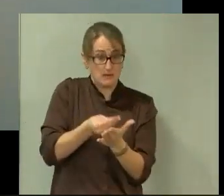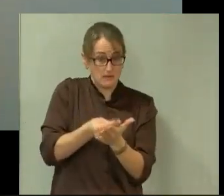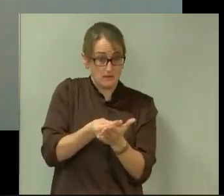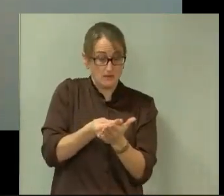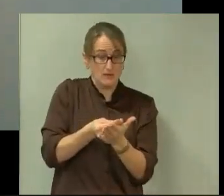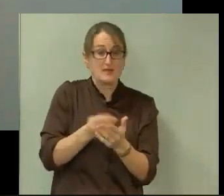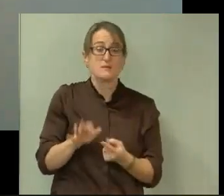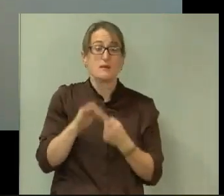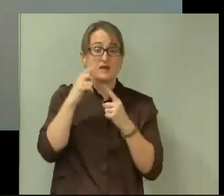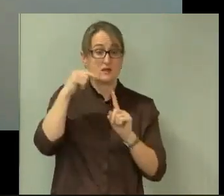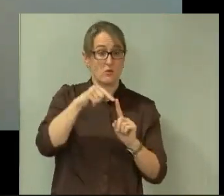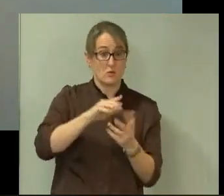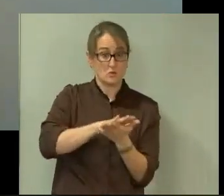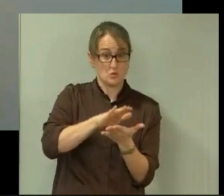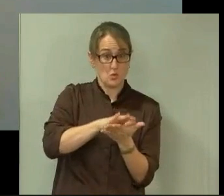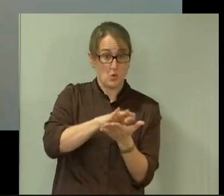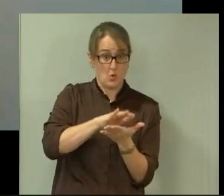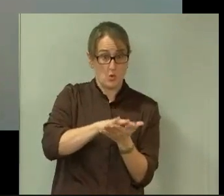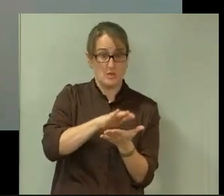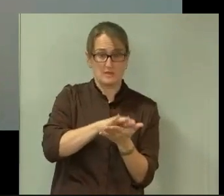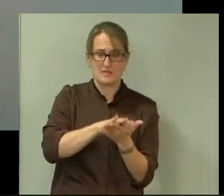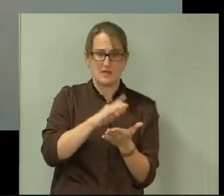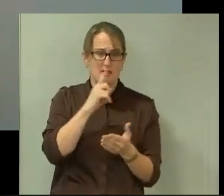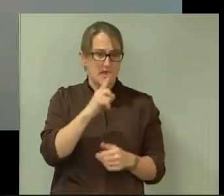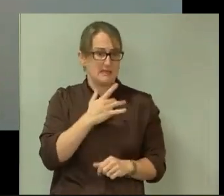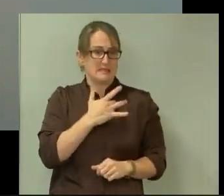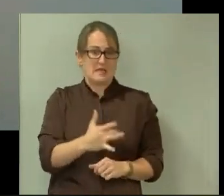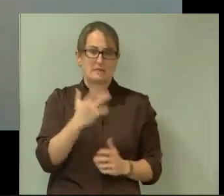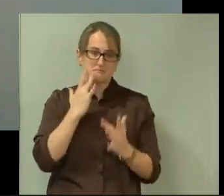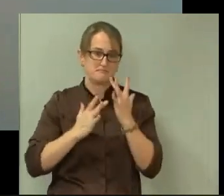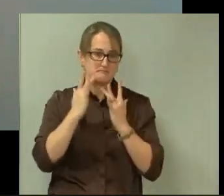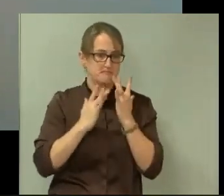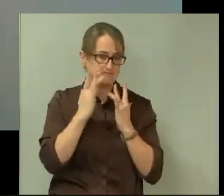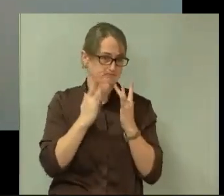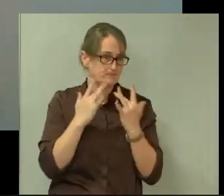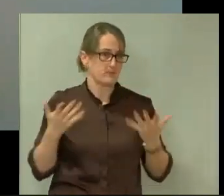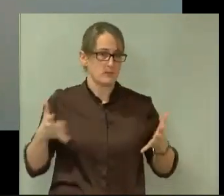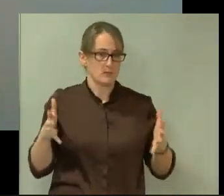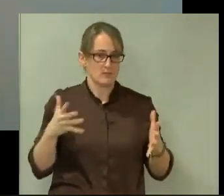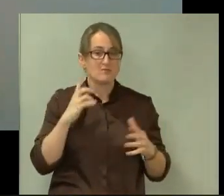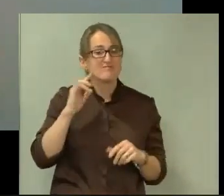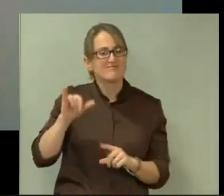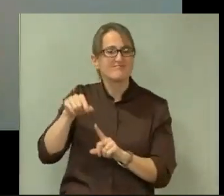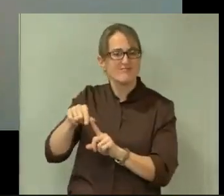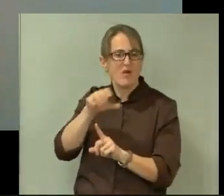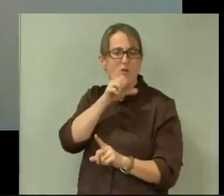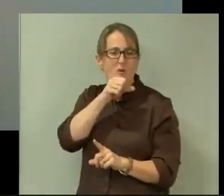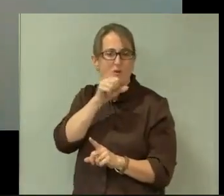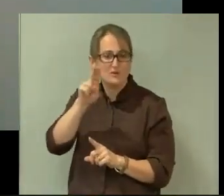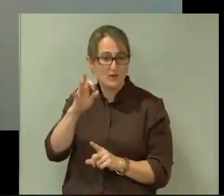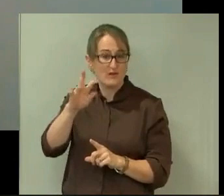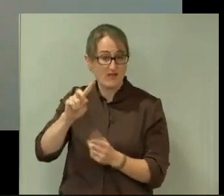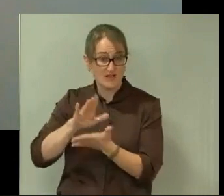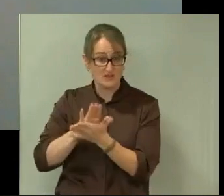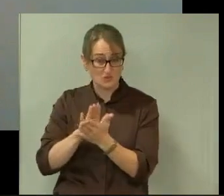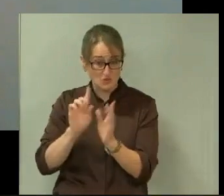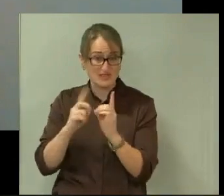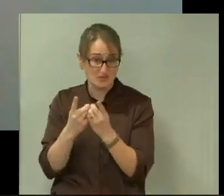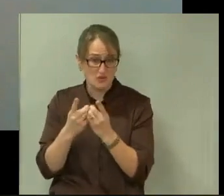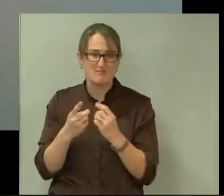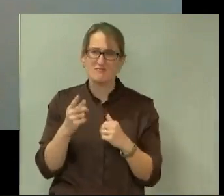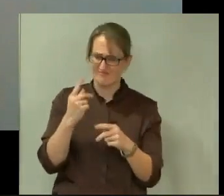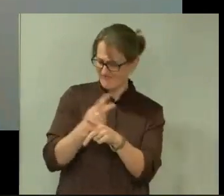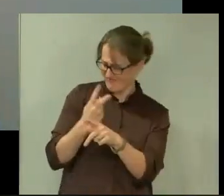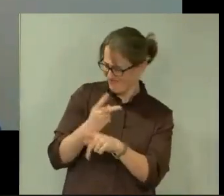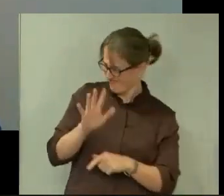just like that are at the cusp, just like Orange Unified School District is at a calculation number of 53%, where